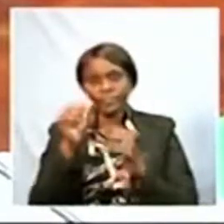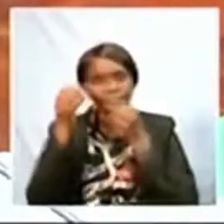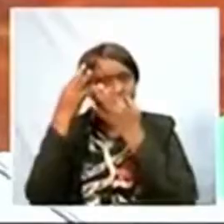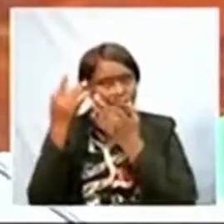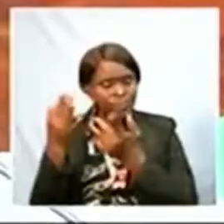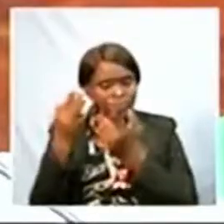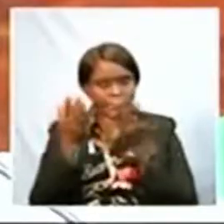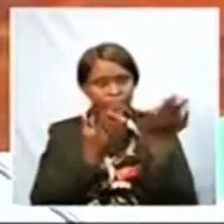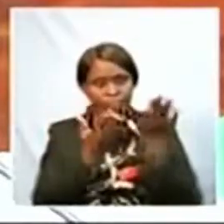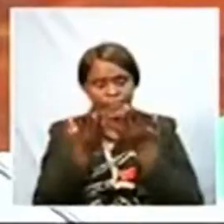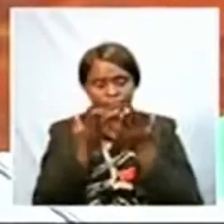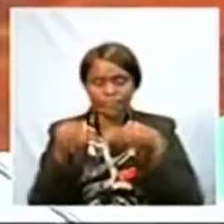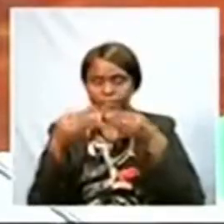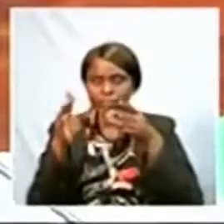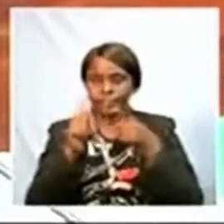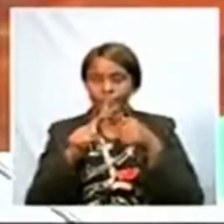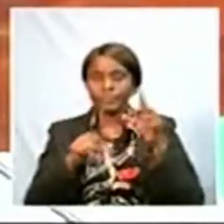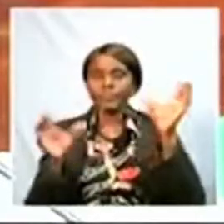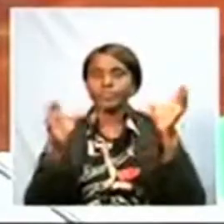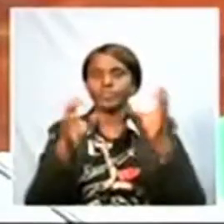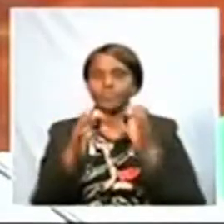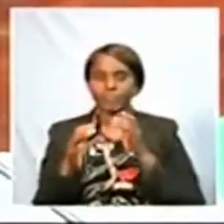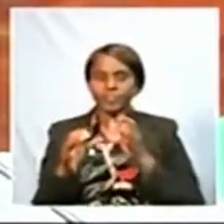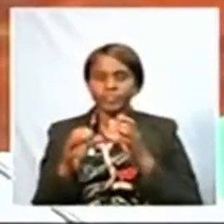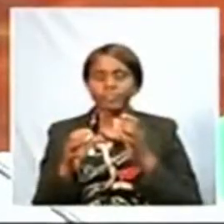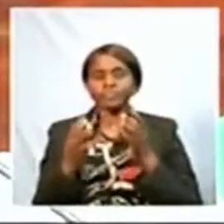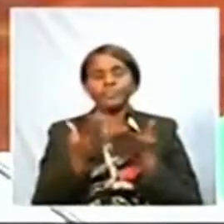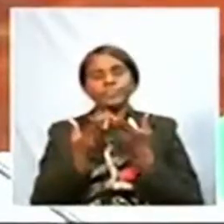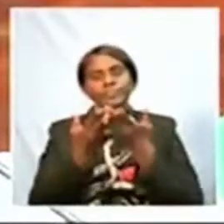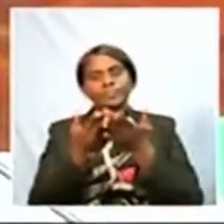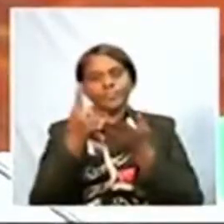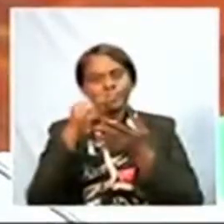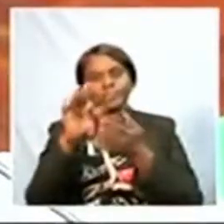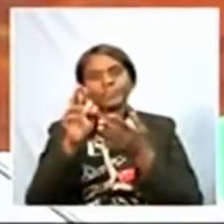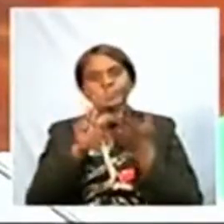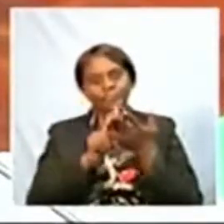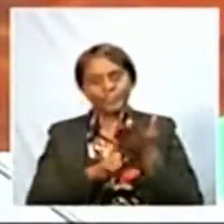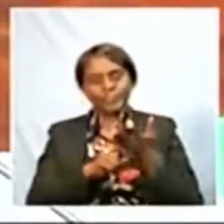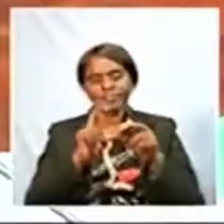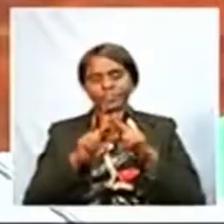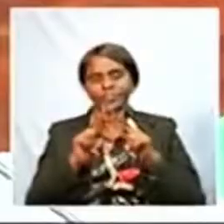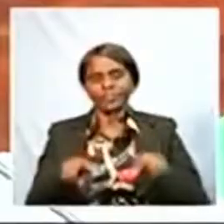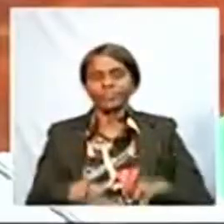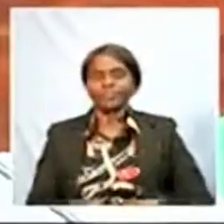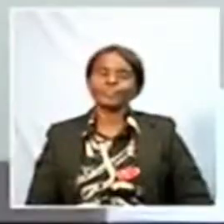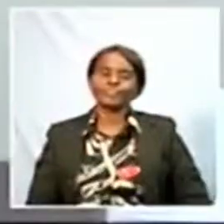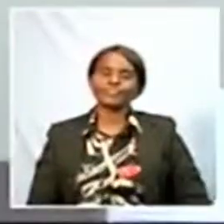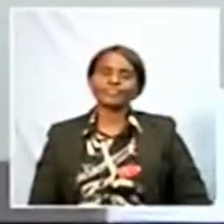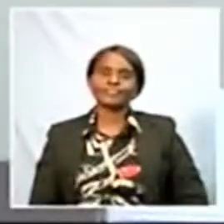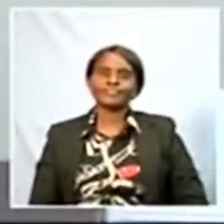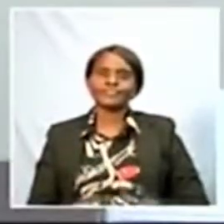expected service delivery to the community. I submit for your consideration, Chair. Thank you.